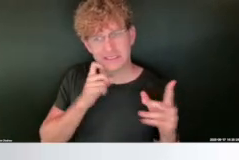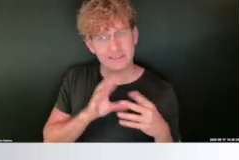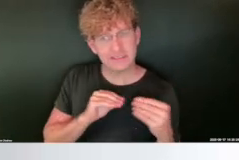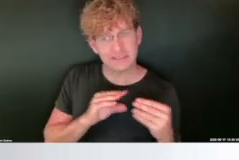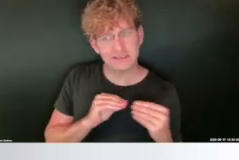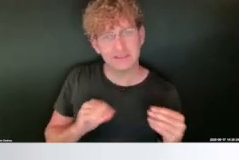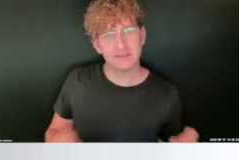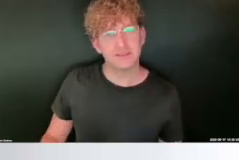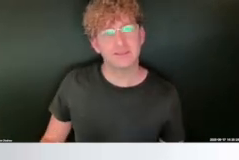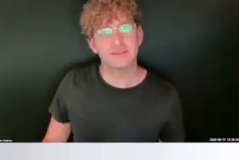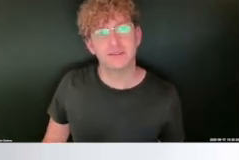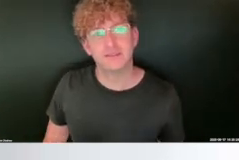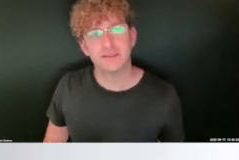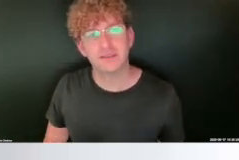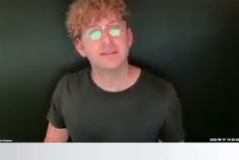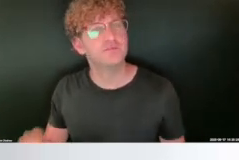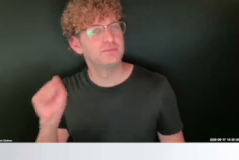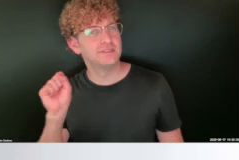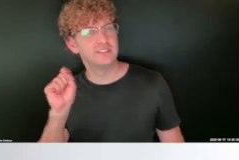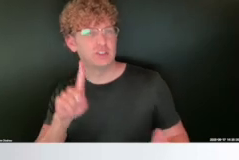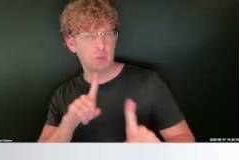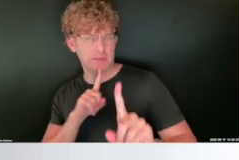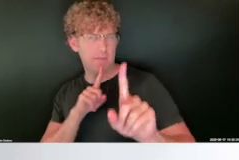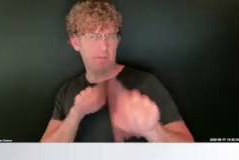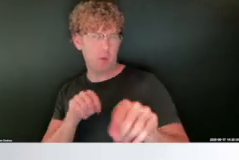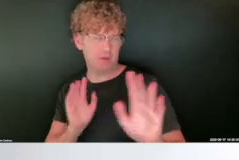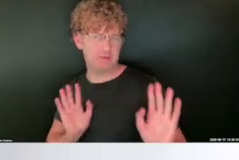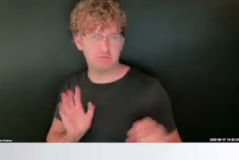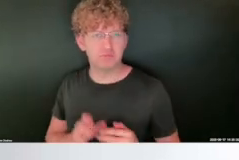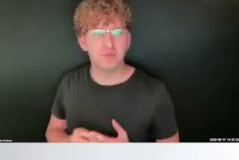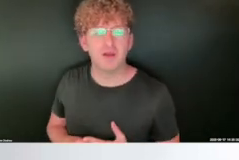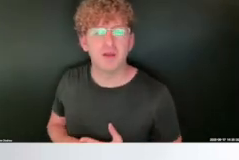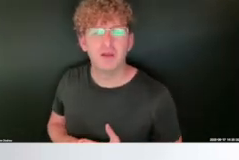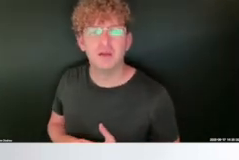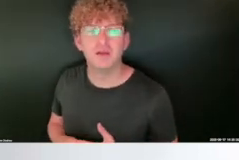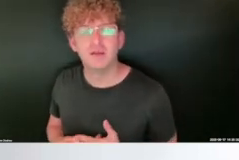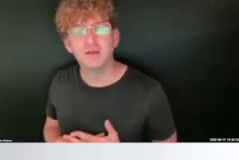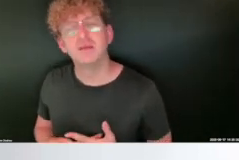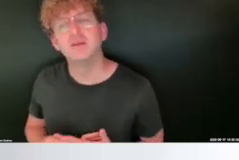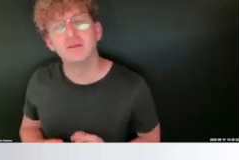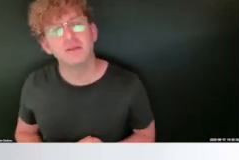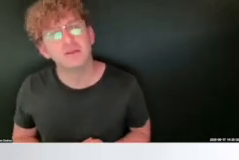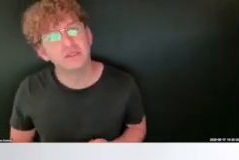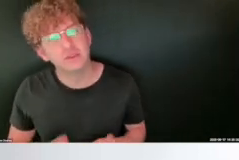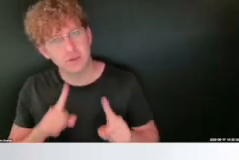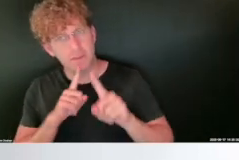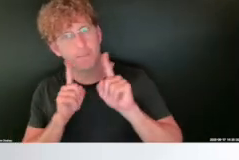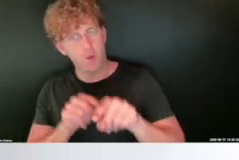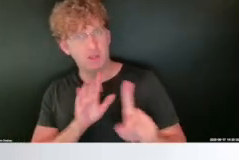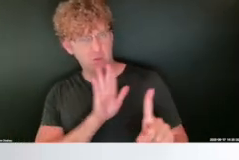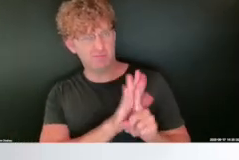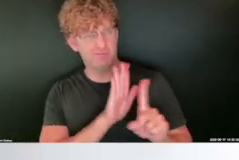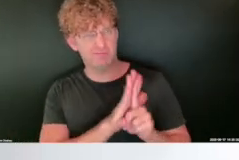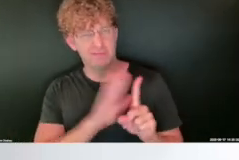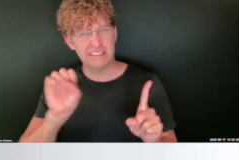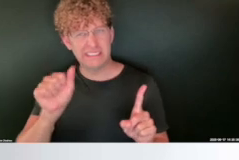is in Sorry. response. No problem. I was having mute problems. This is in response to Sam's question, and just quickly